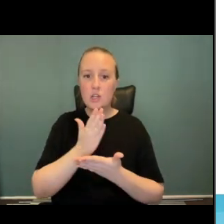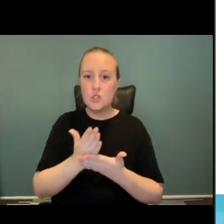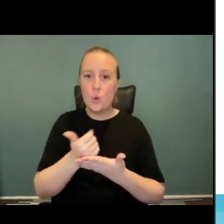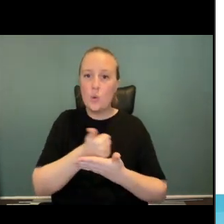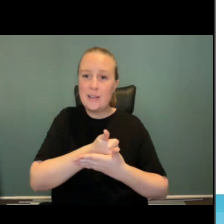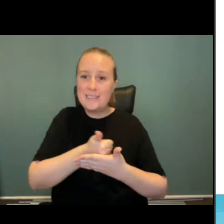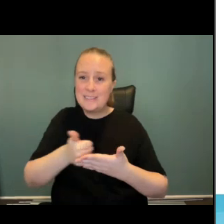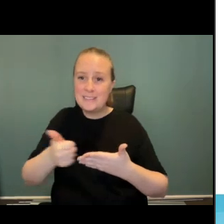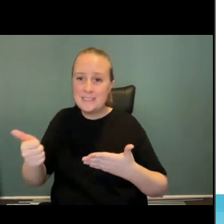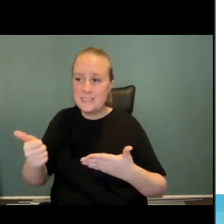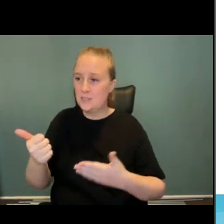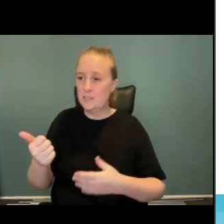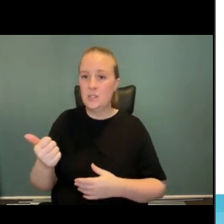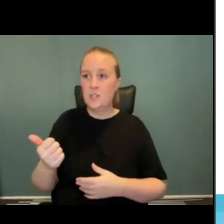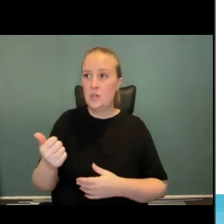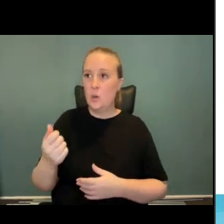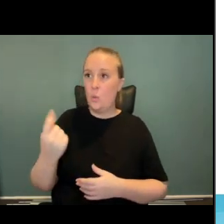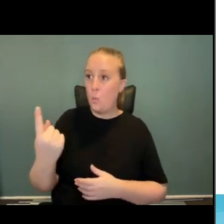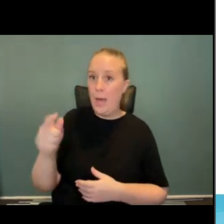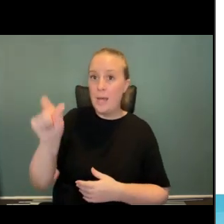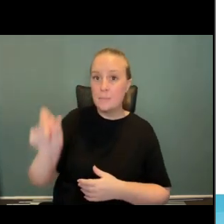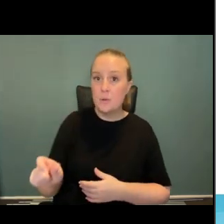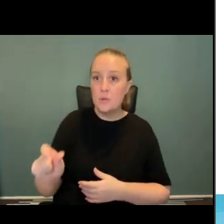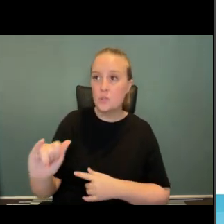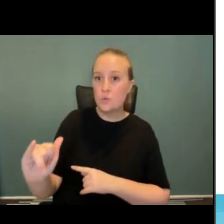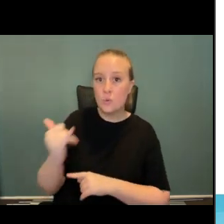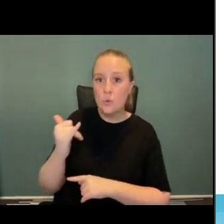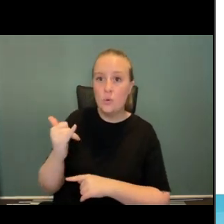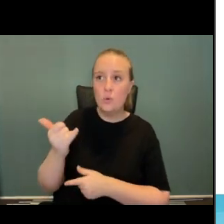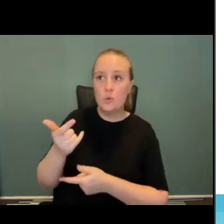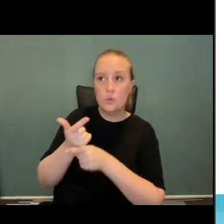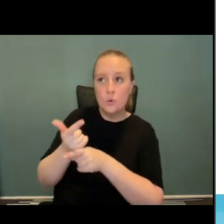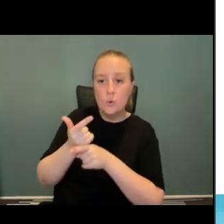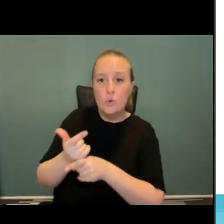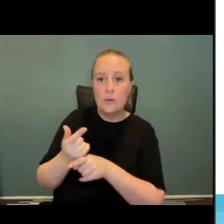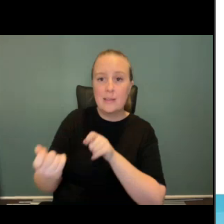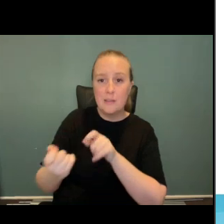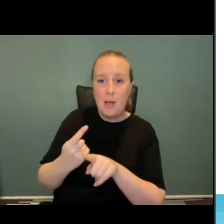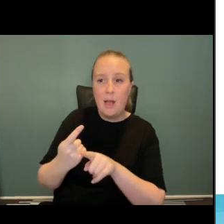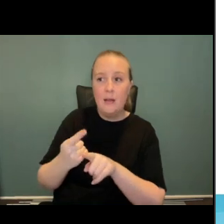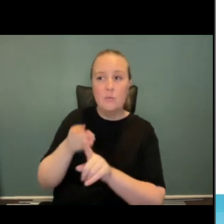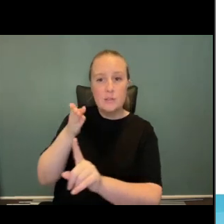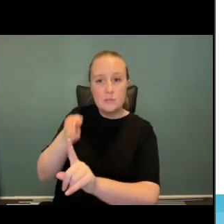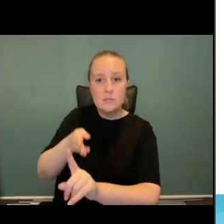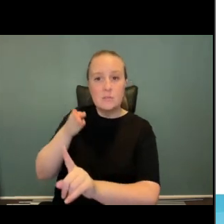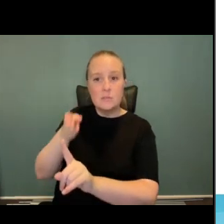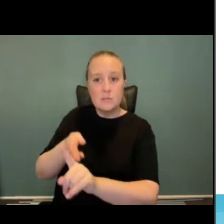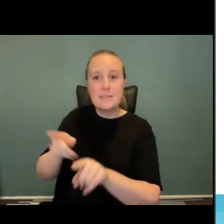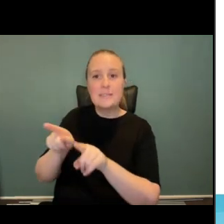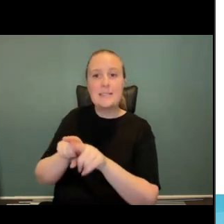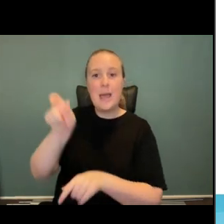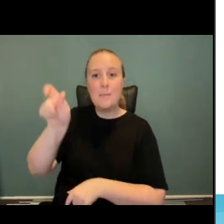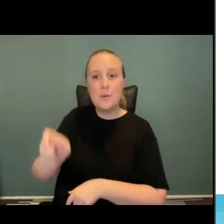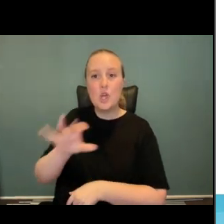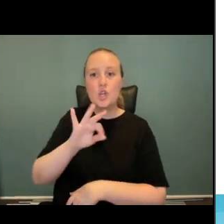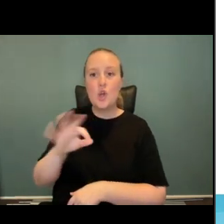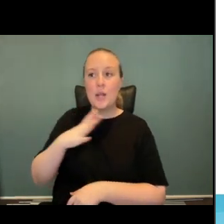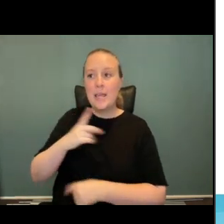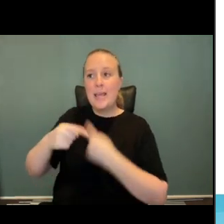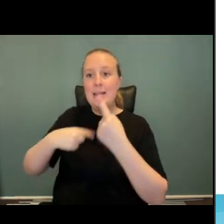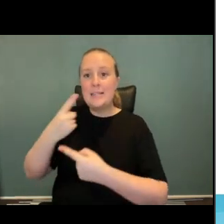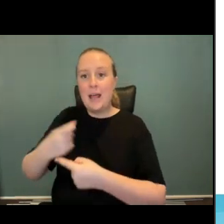to one person and not having to retell their story multiple times. We can assist with parentage testing in a safe manner and